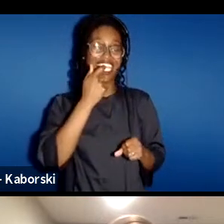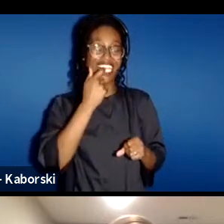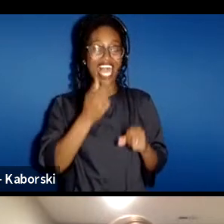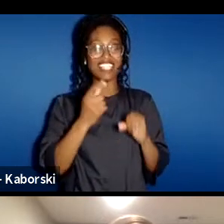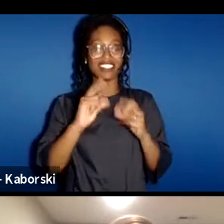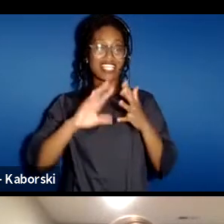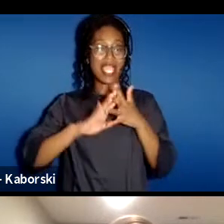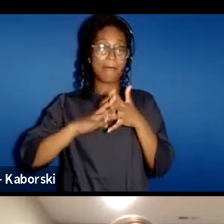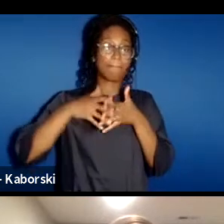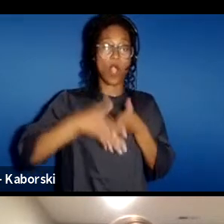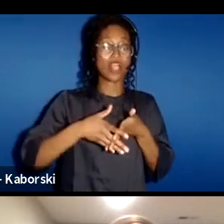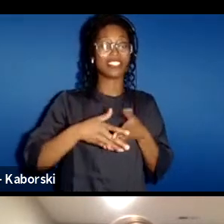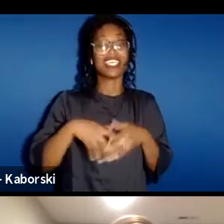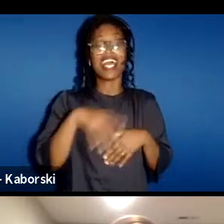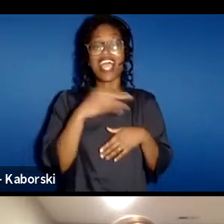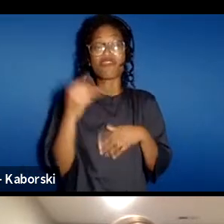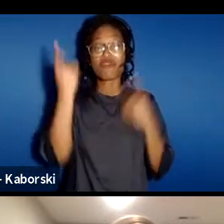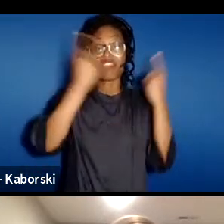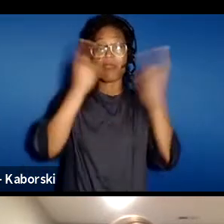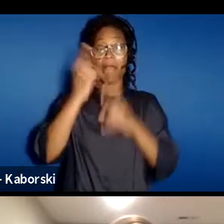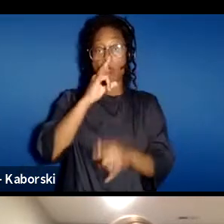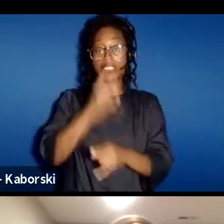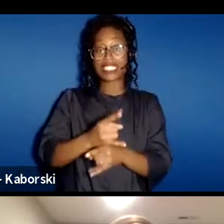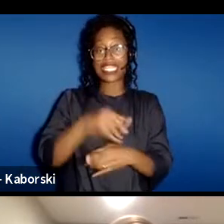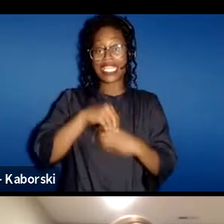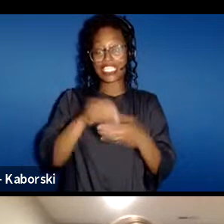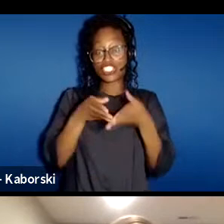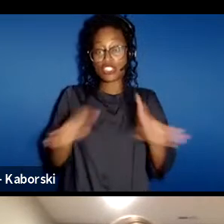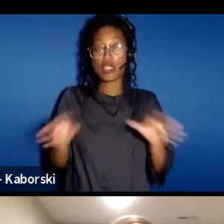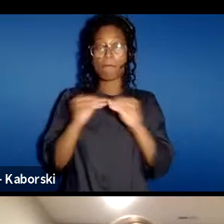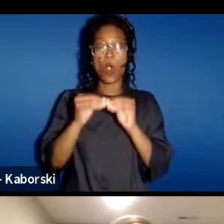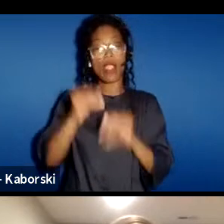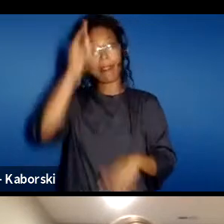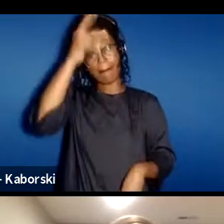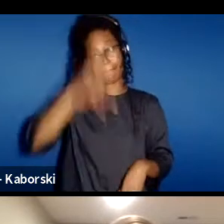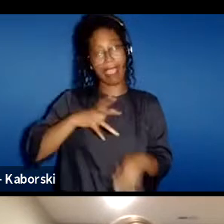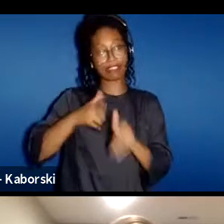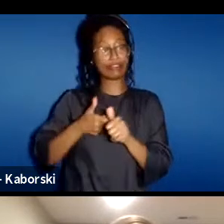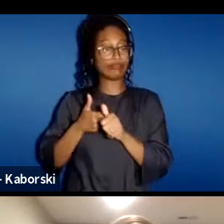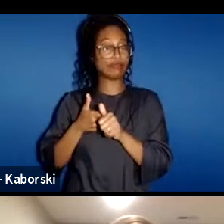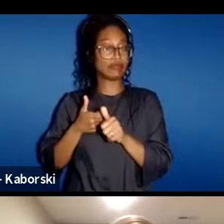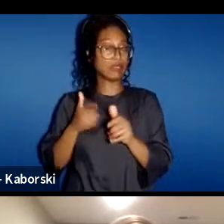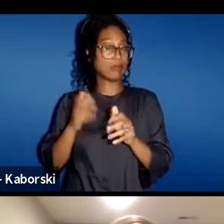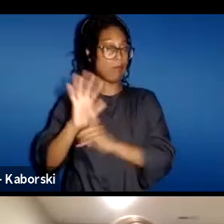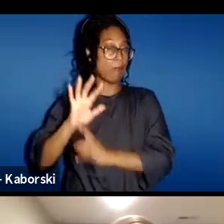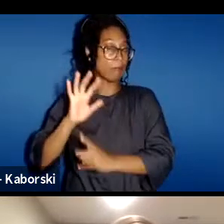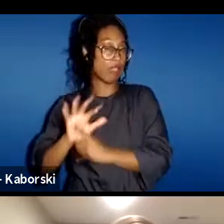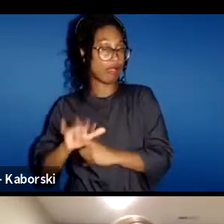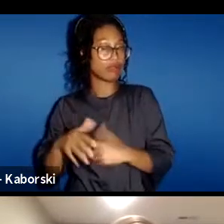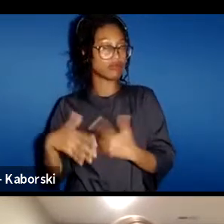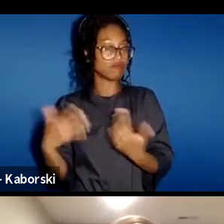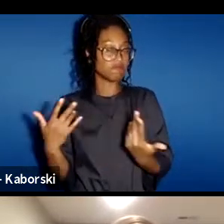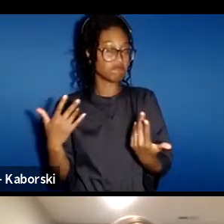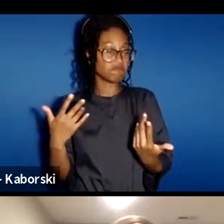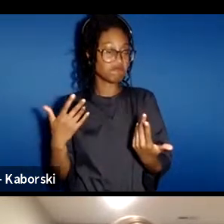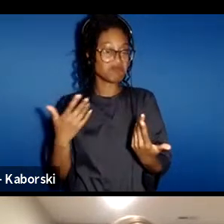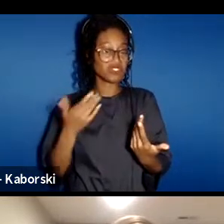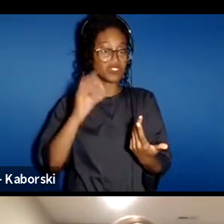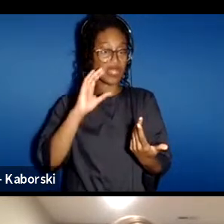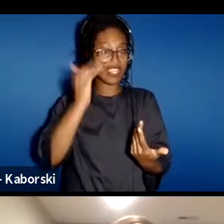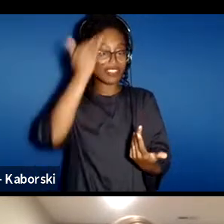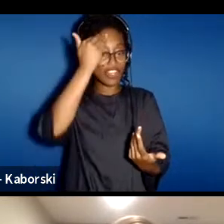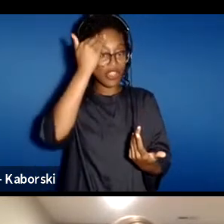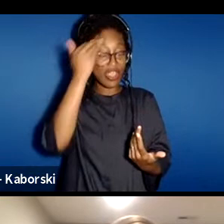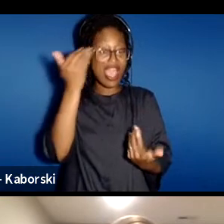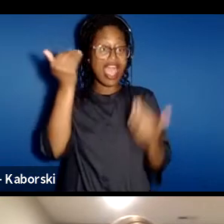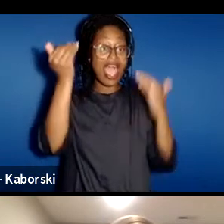heavily is if you think about whiskey in general, it's usually a very masculine driven sort of product. You know, I know that, you know,